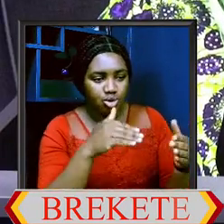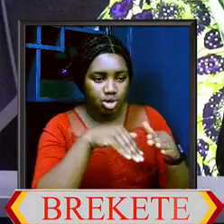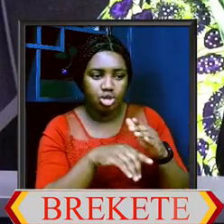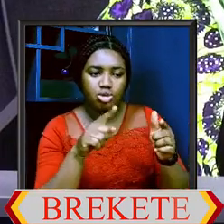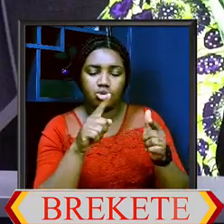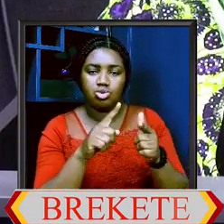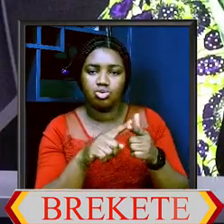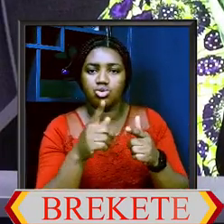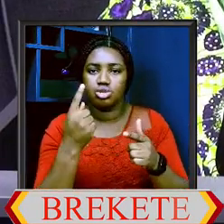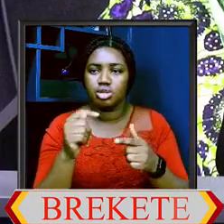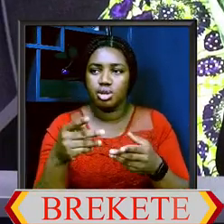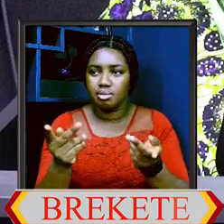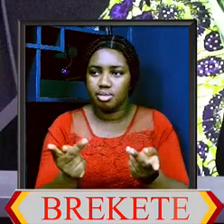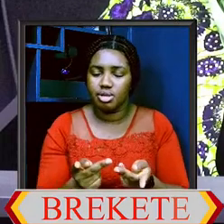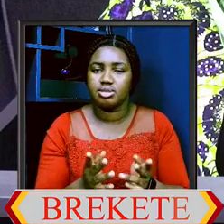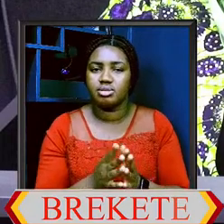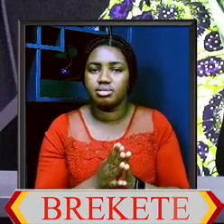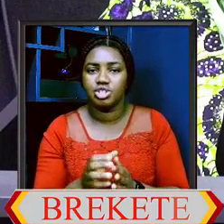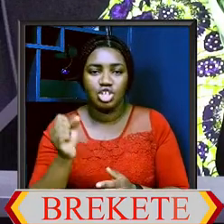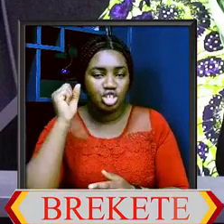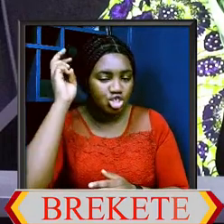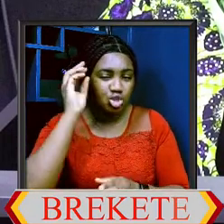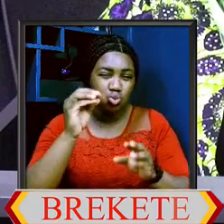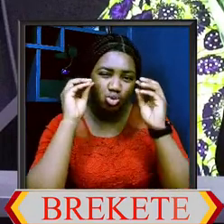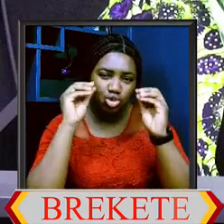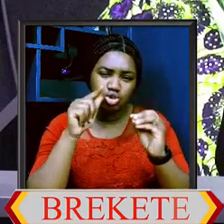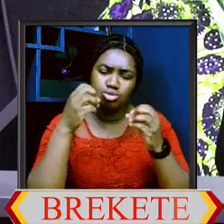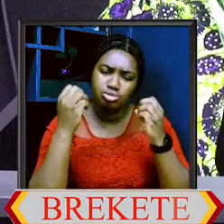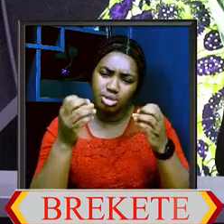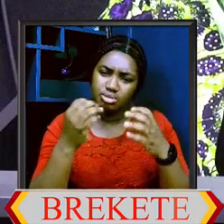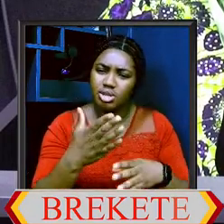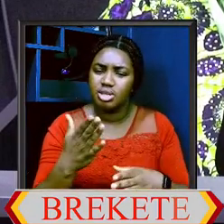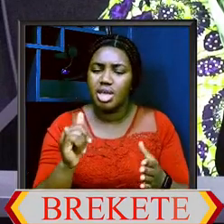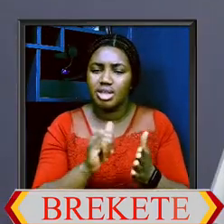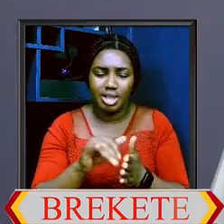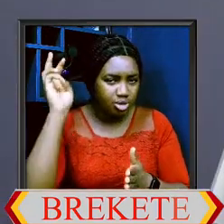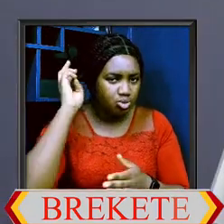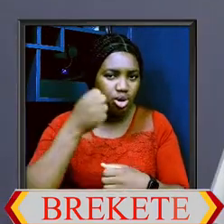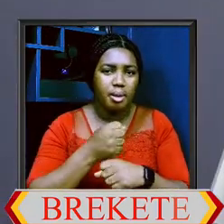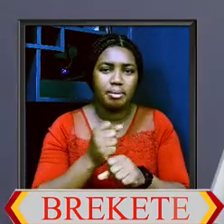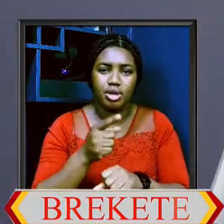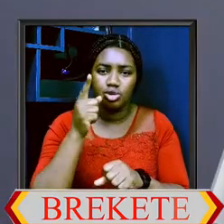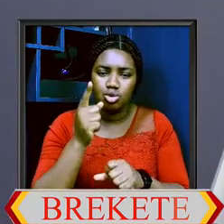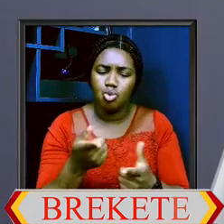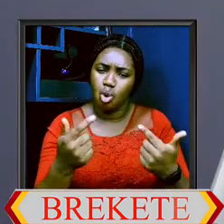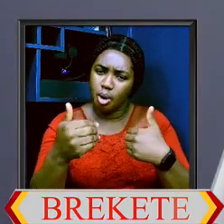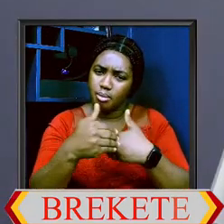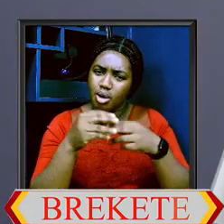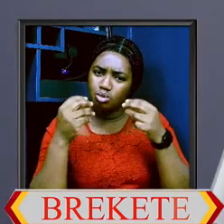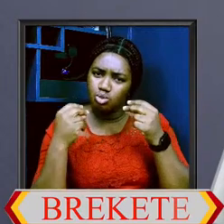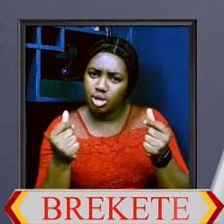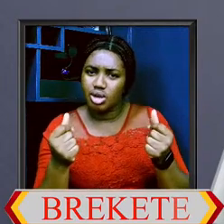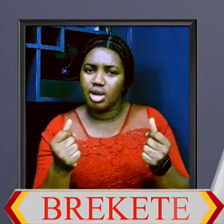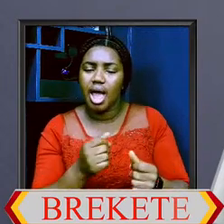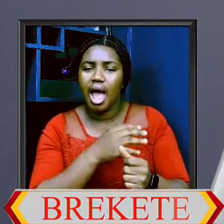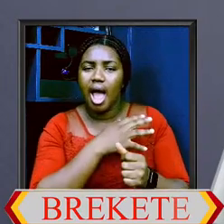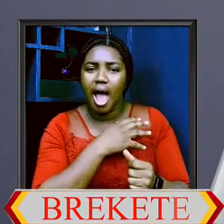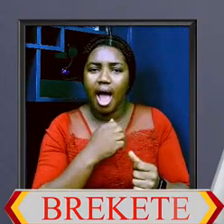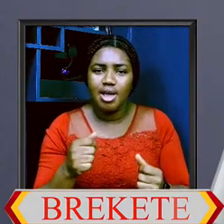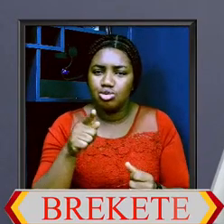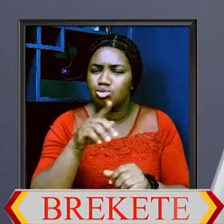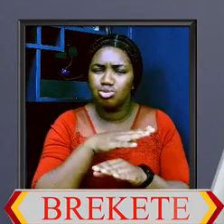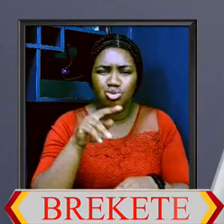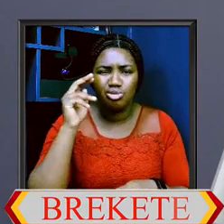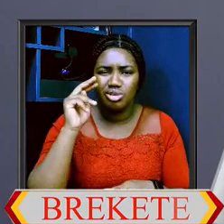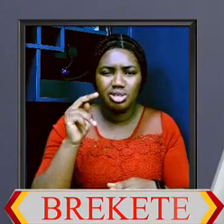thank you amen she go teach you many things where go make you bounce back quickly and you you